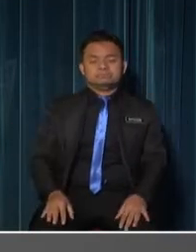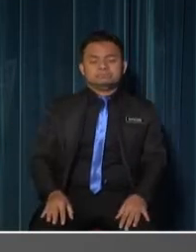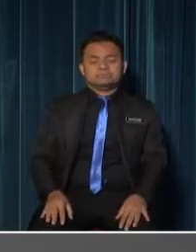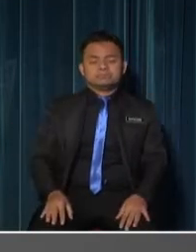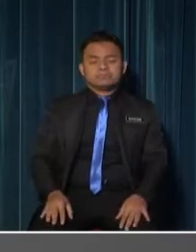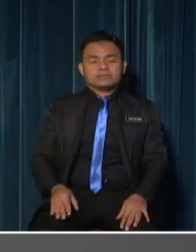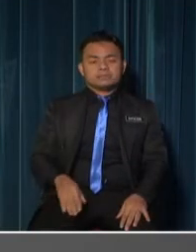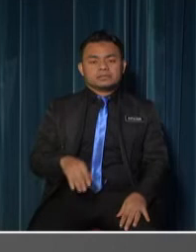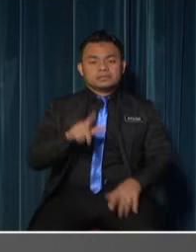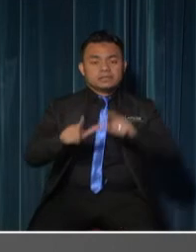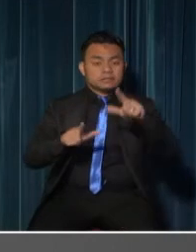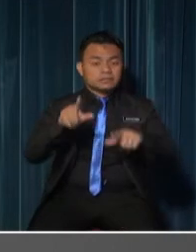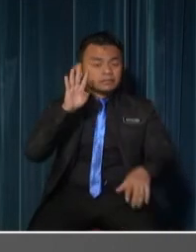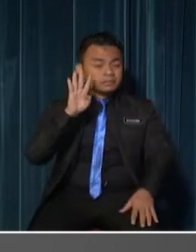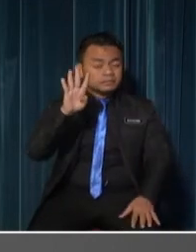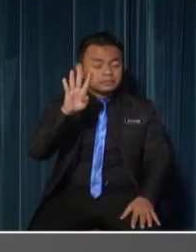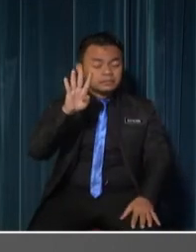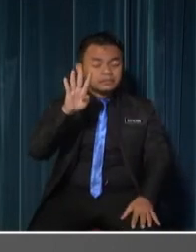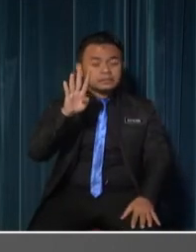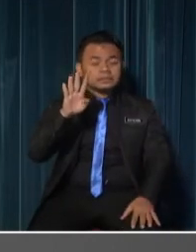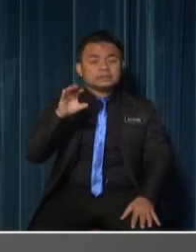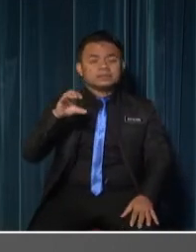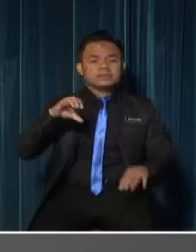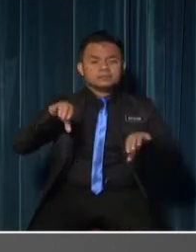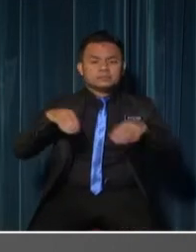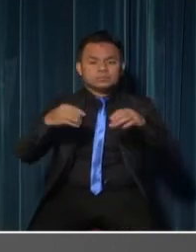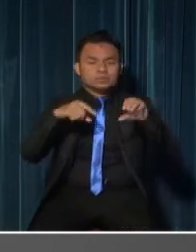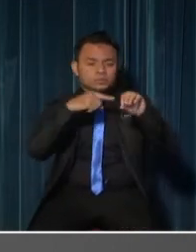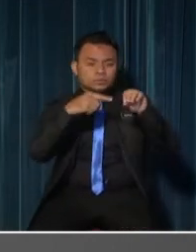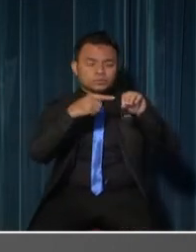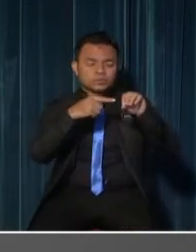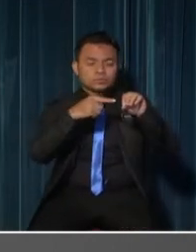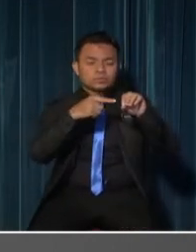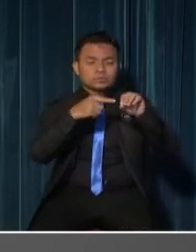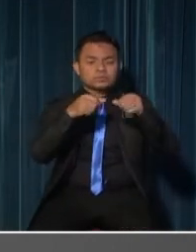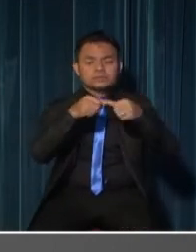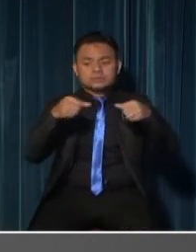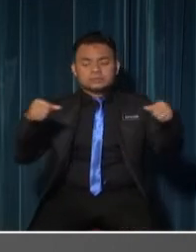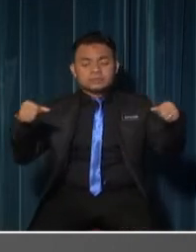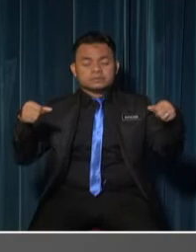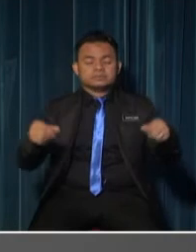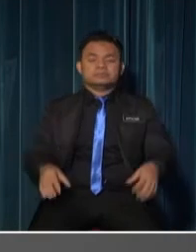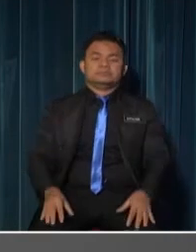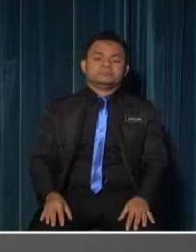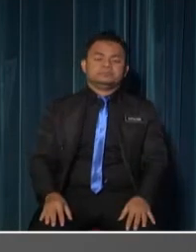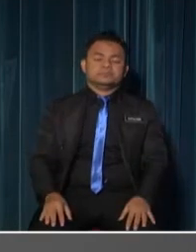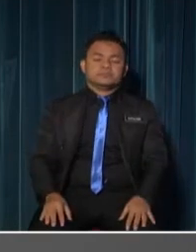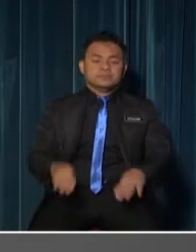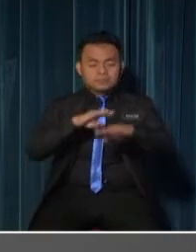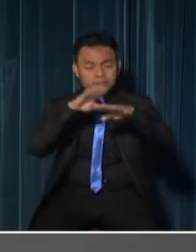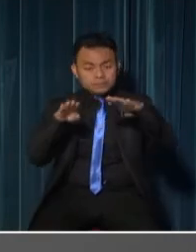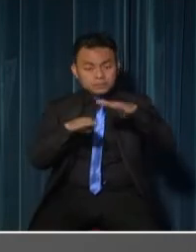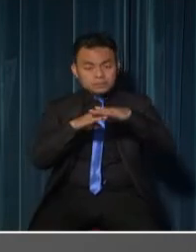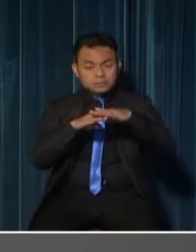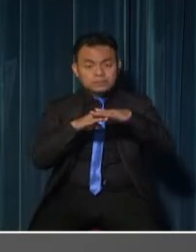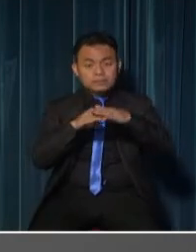Step 4. Make a hole at the other end of each strip and the bottom of the